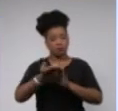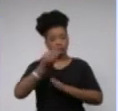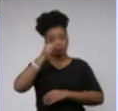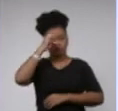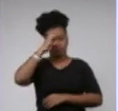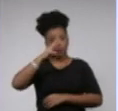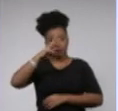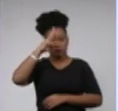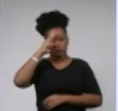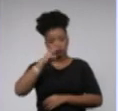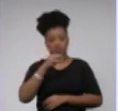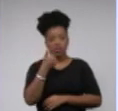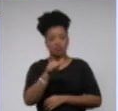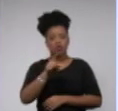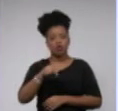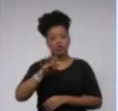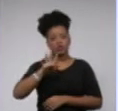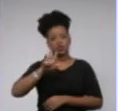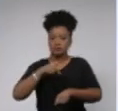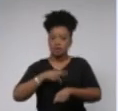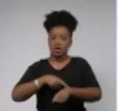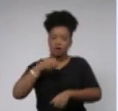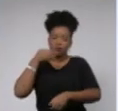5,310 diagnosed cases up to date.